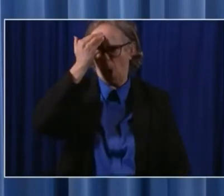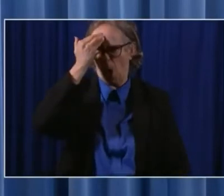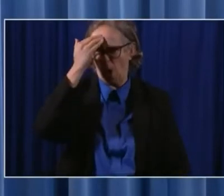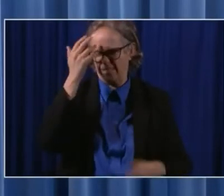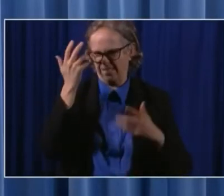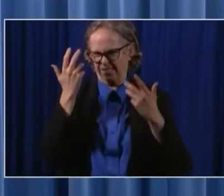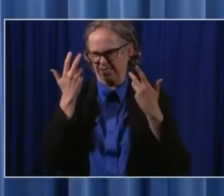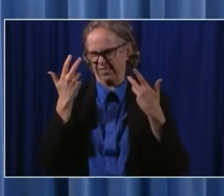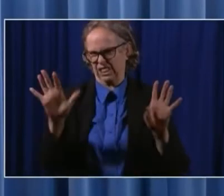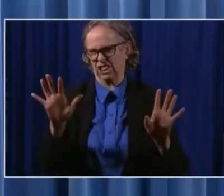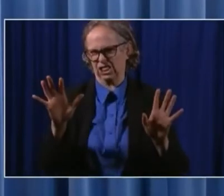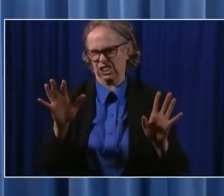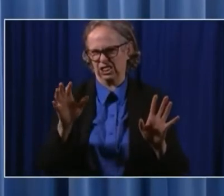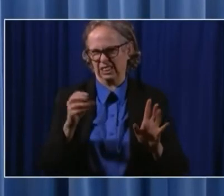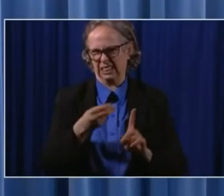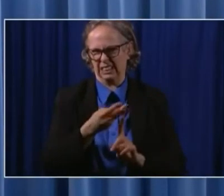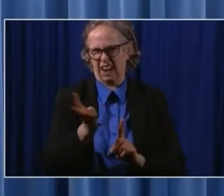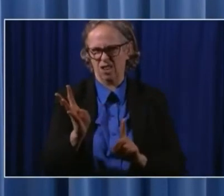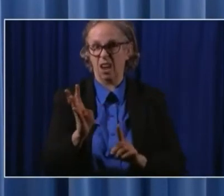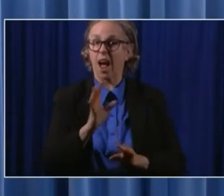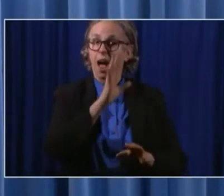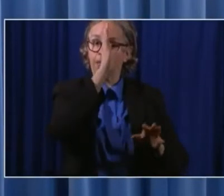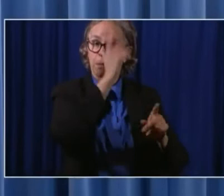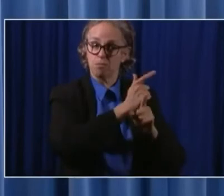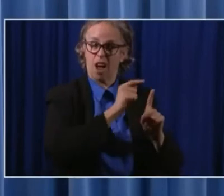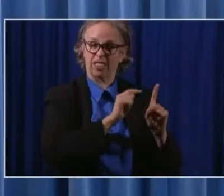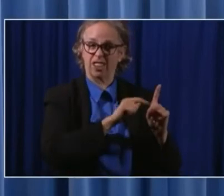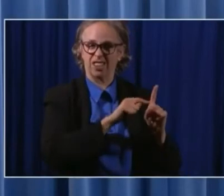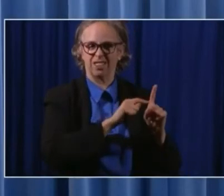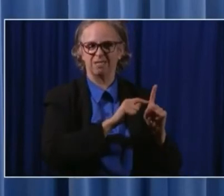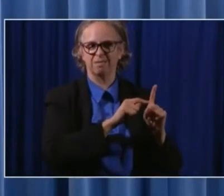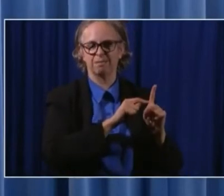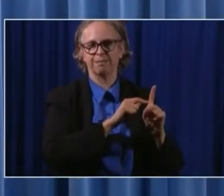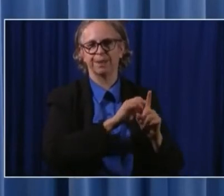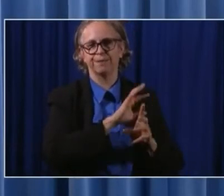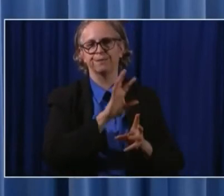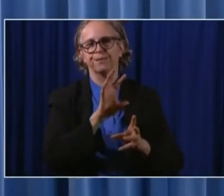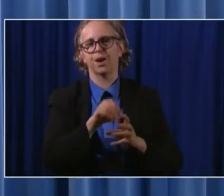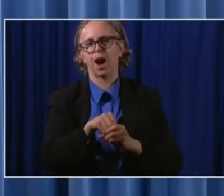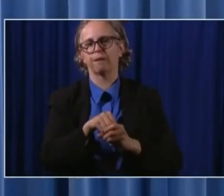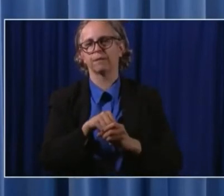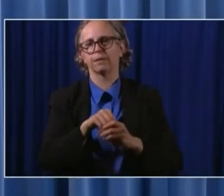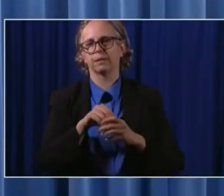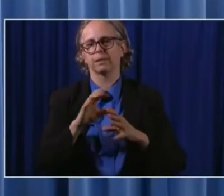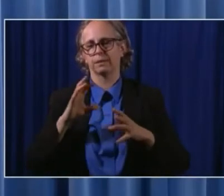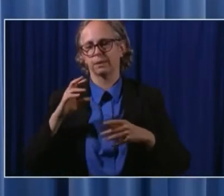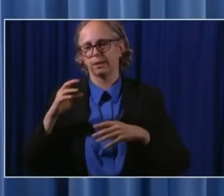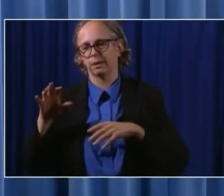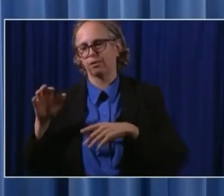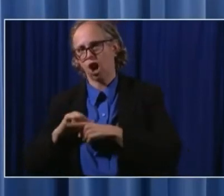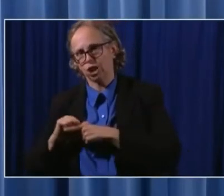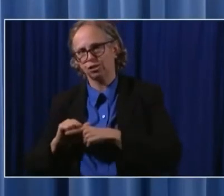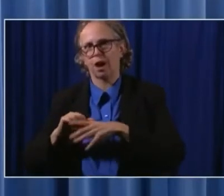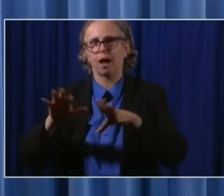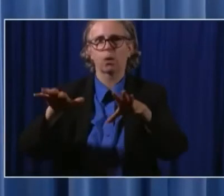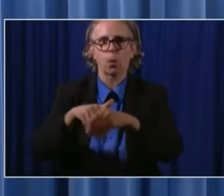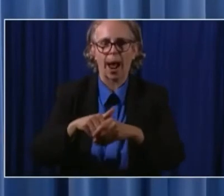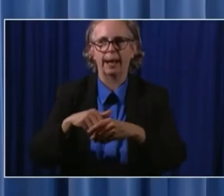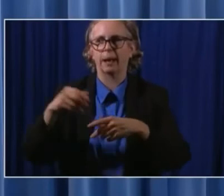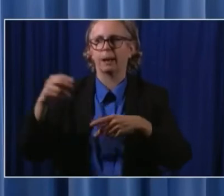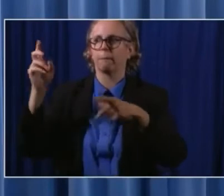brother of the bride was involved in multiple days of celebrations. The virus is real. We